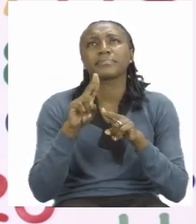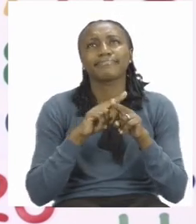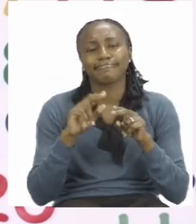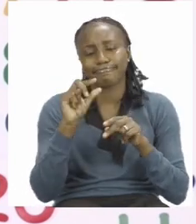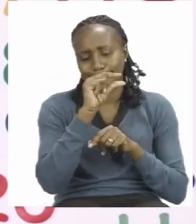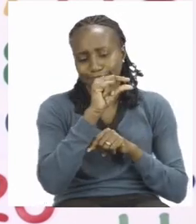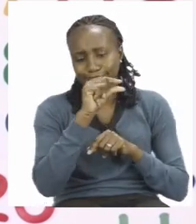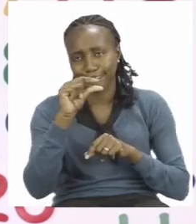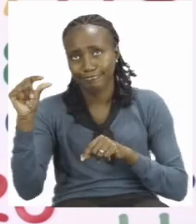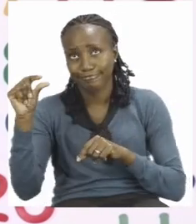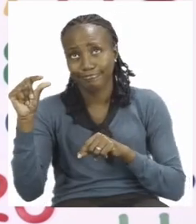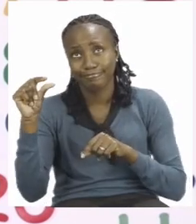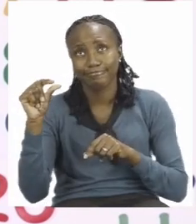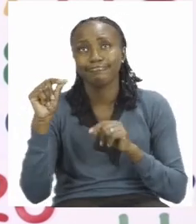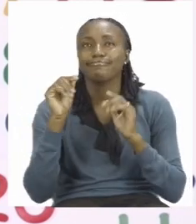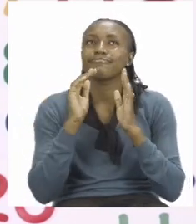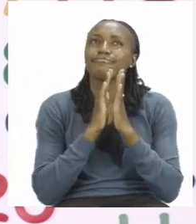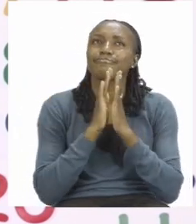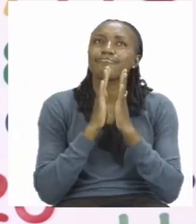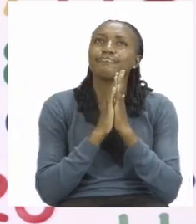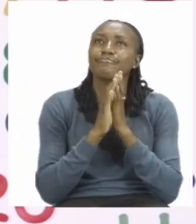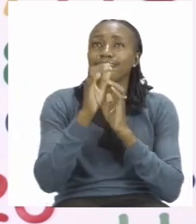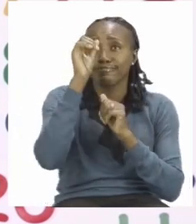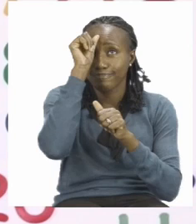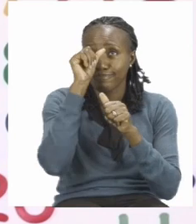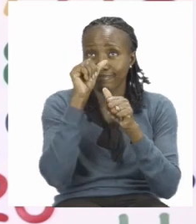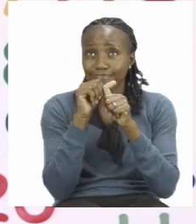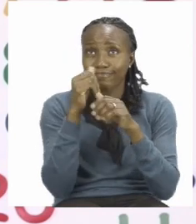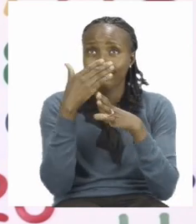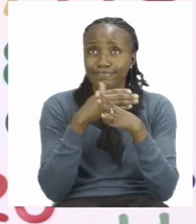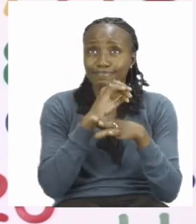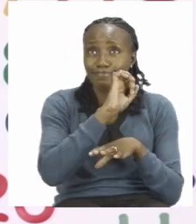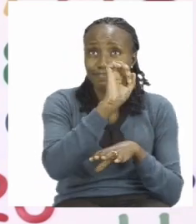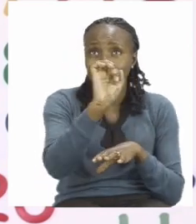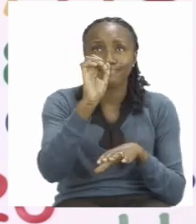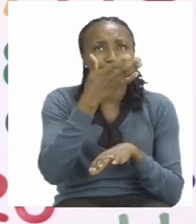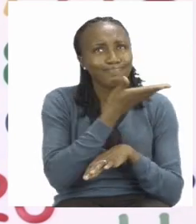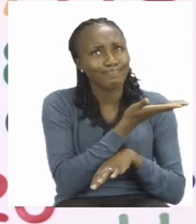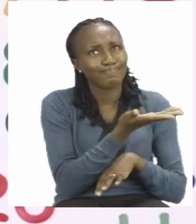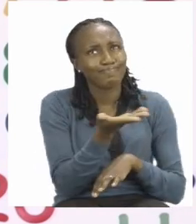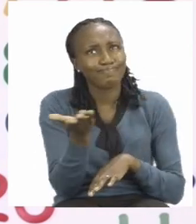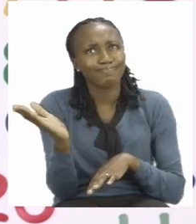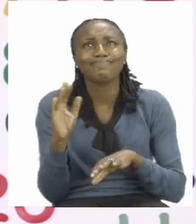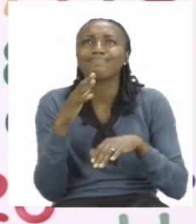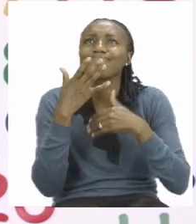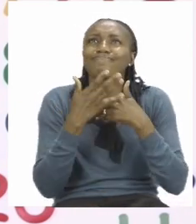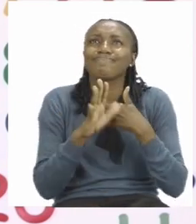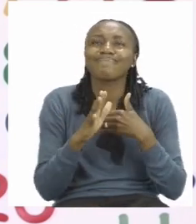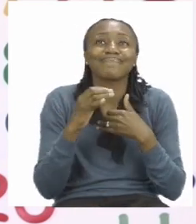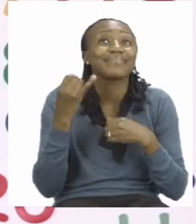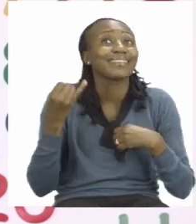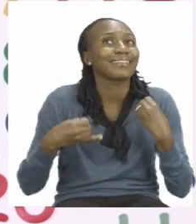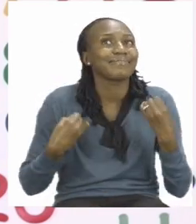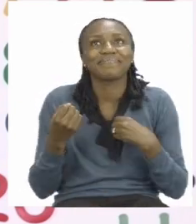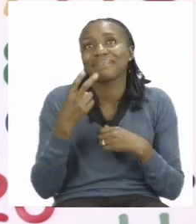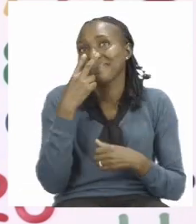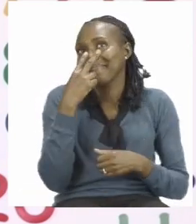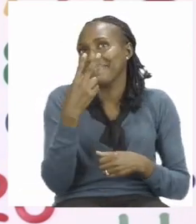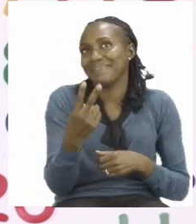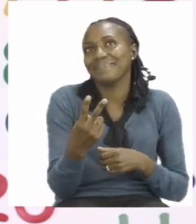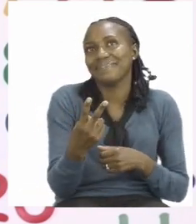you can. And don't forget to complete all the tasks they are asking you to do. Have fun, and I'll see you when you're